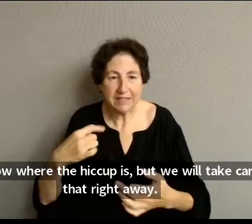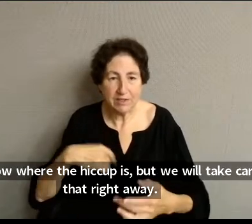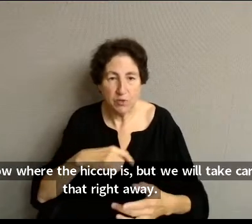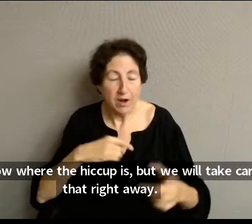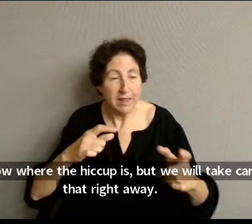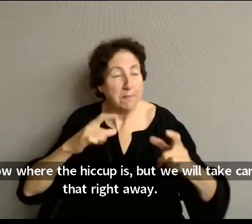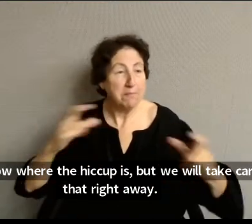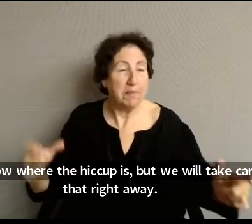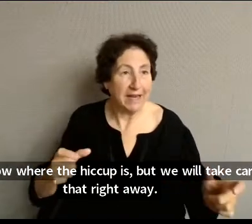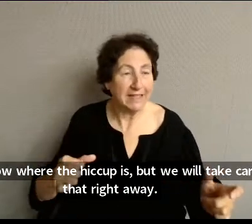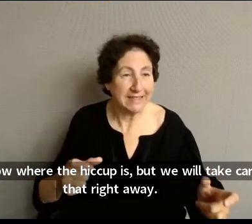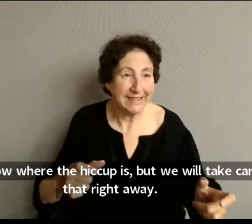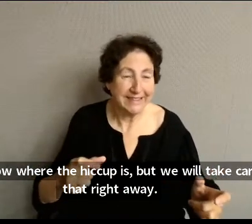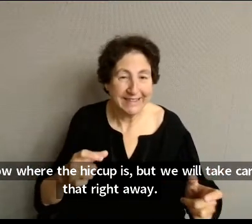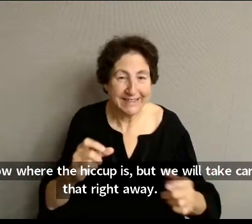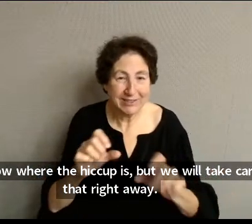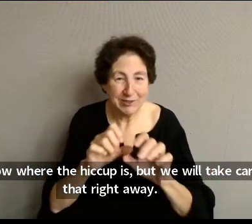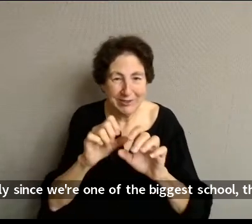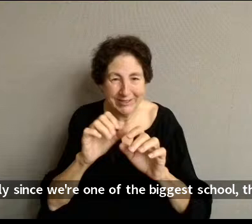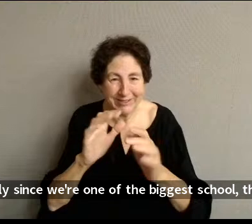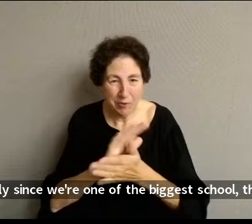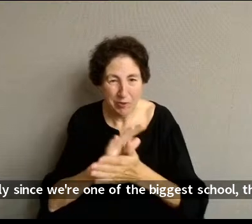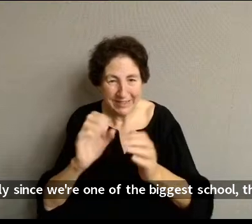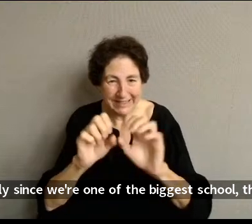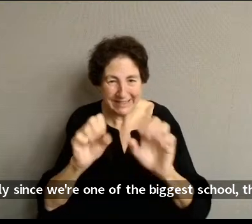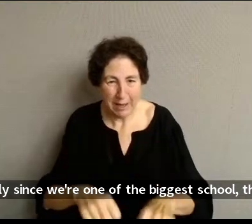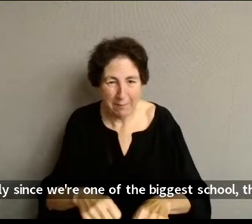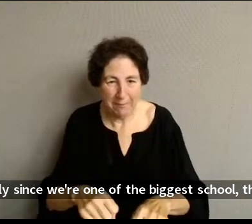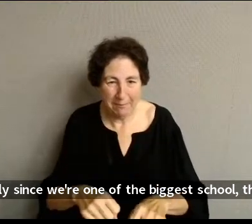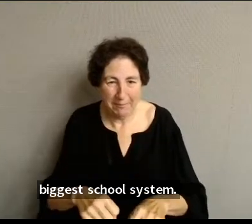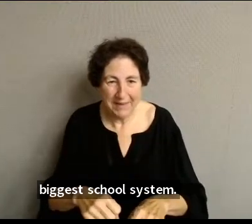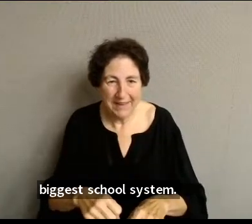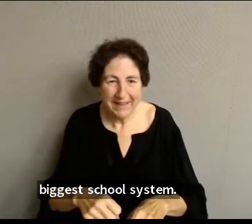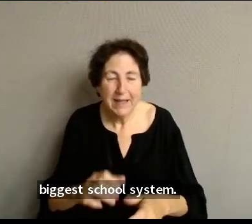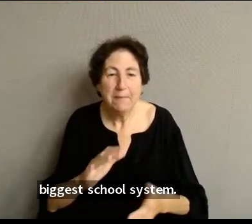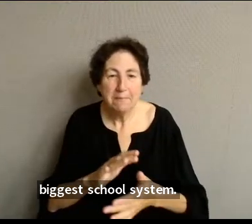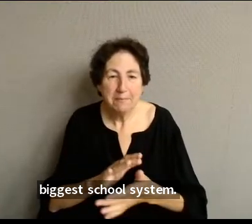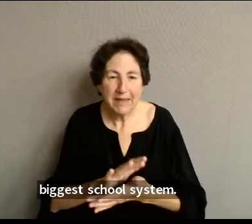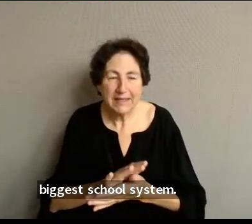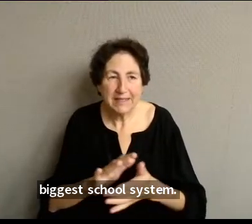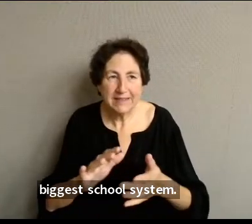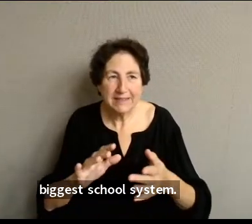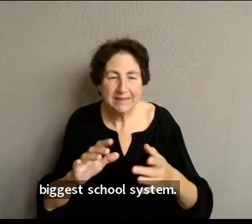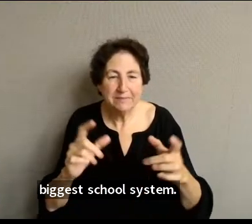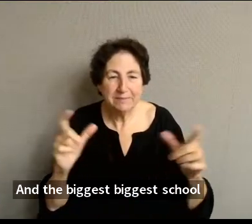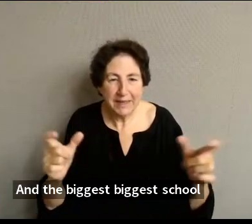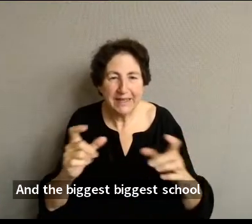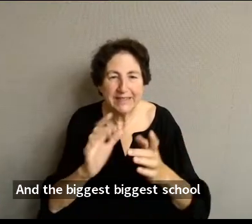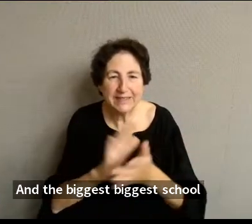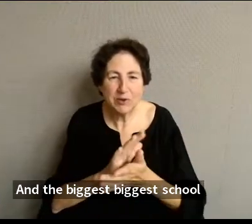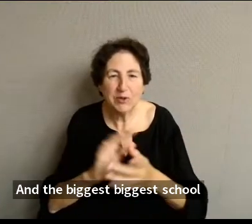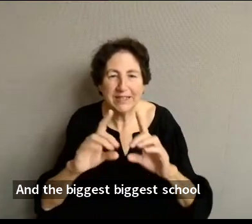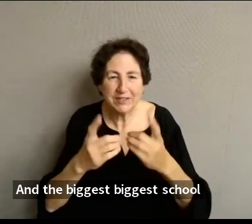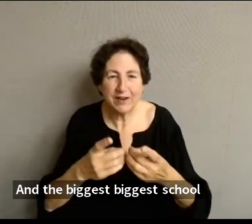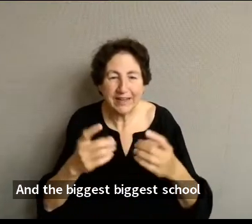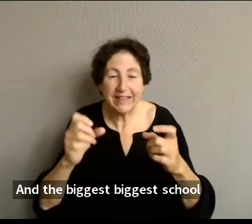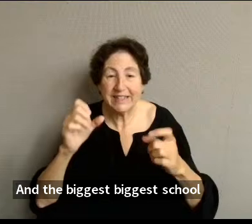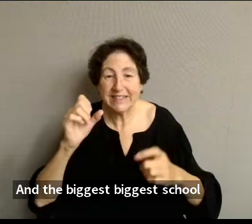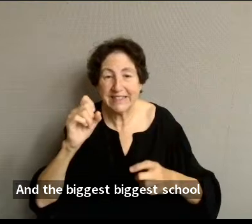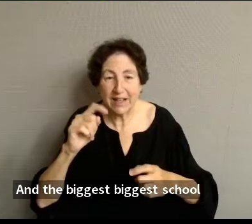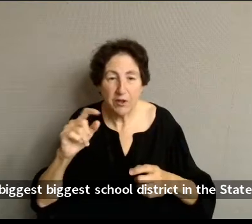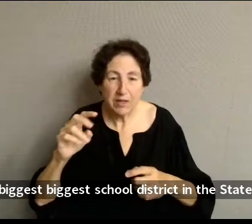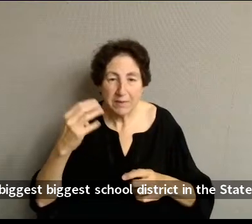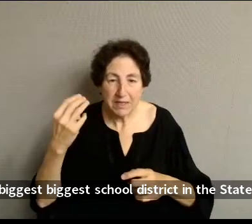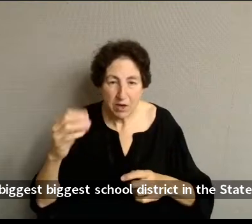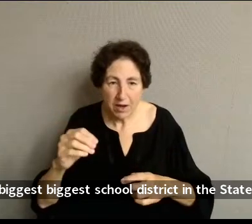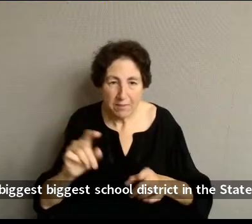biggest school system in the biggest school district in the state of Missouri, clearly the biggest